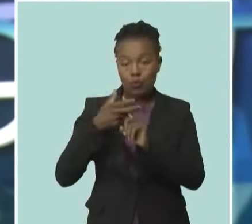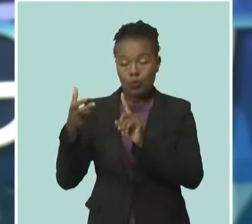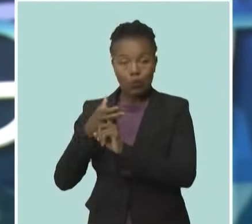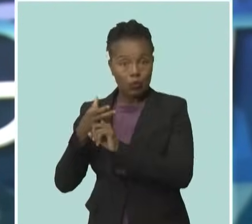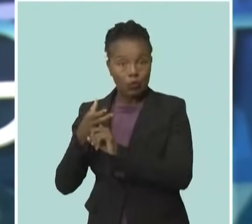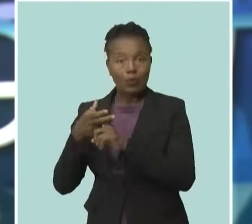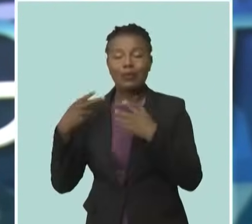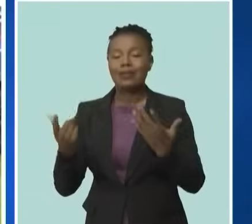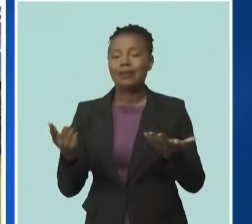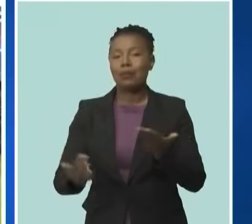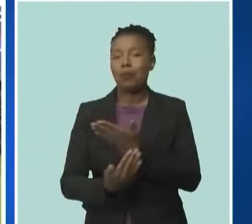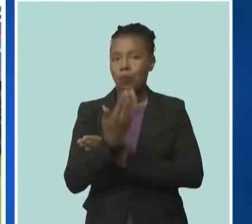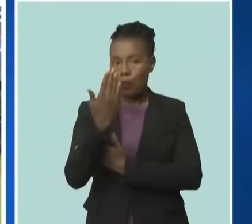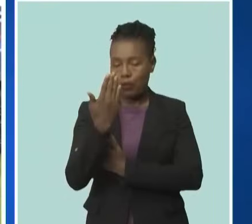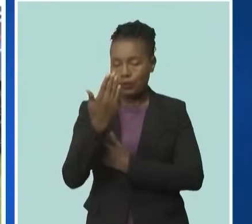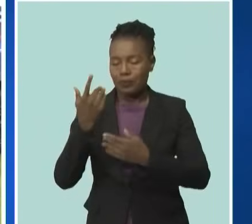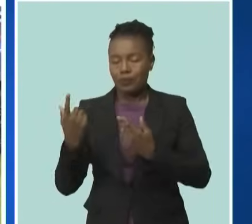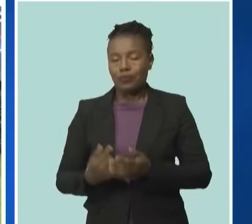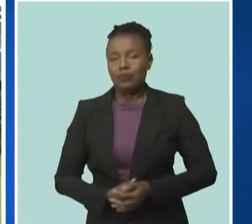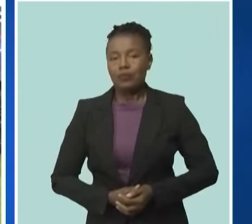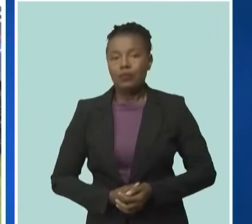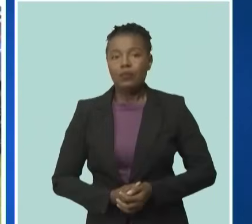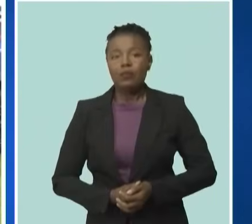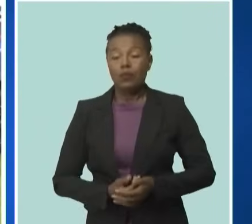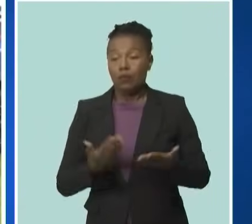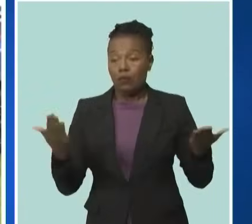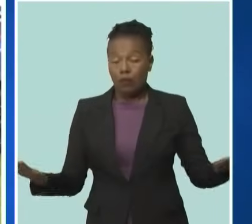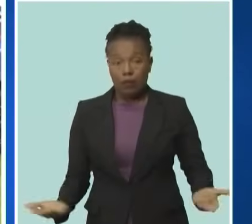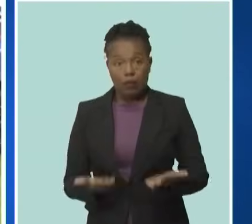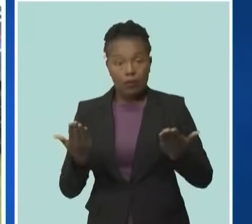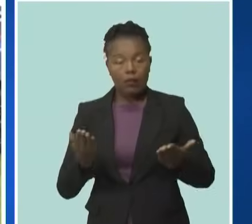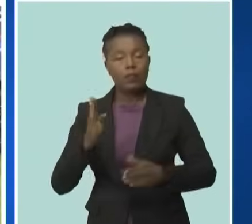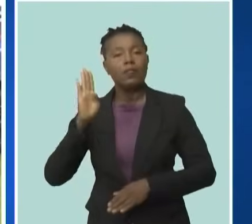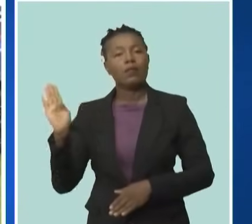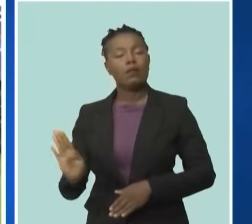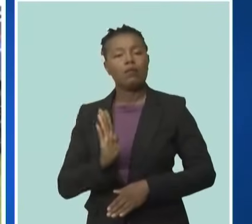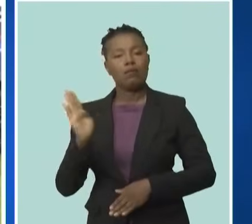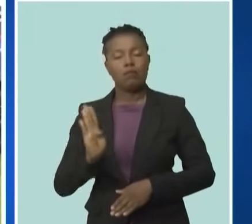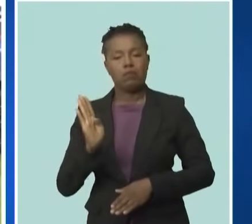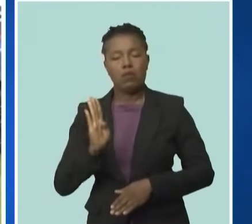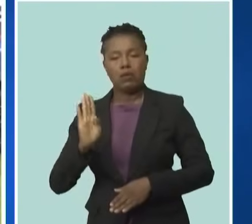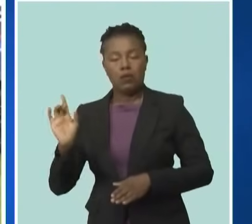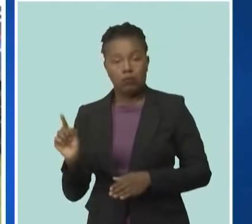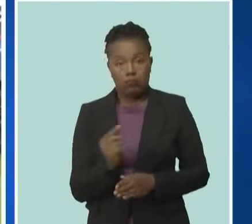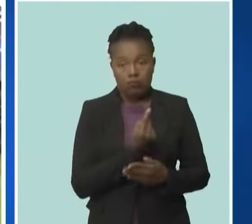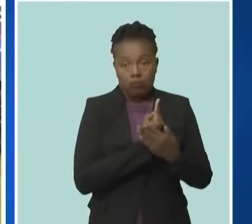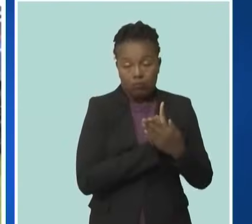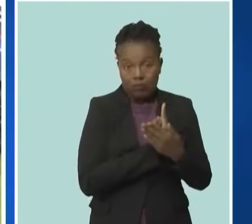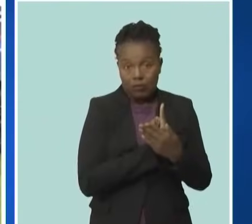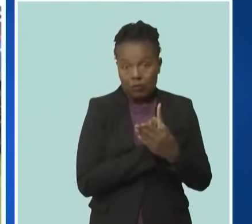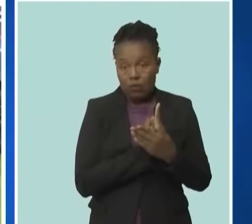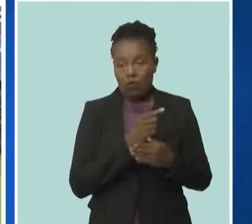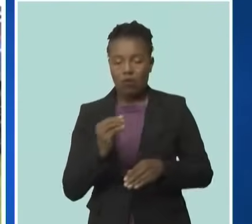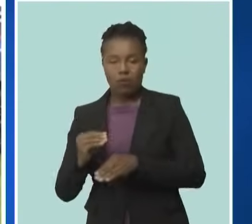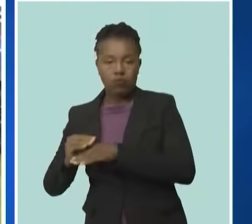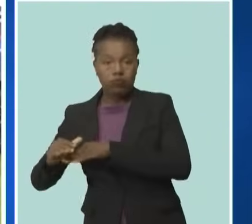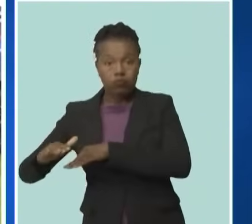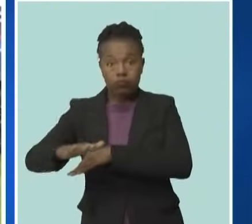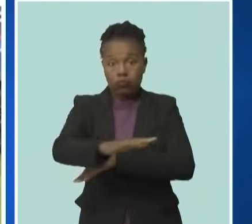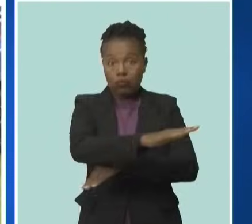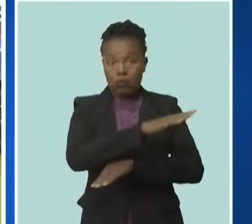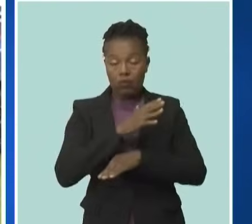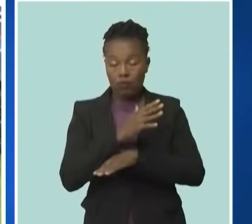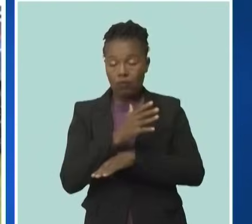Center. We in Barbados have not been isolated from the detrimental effects